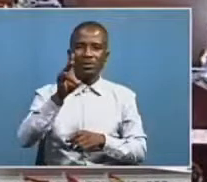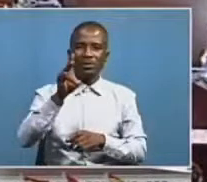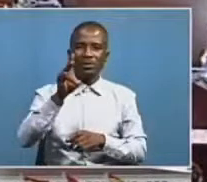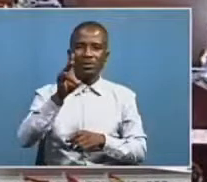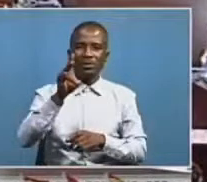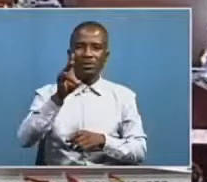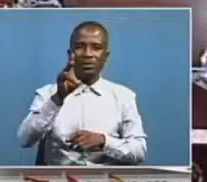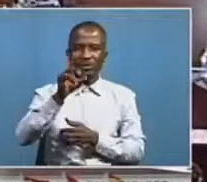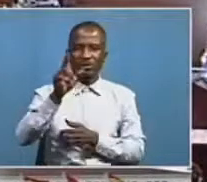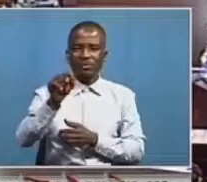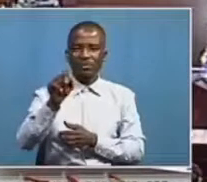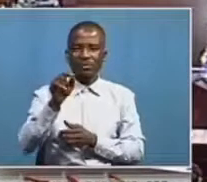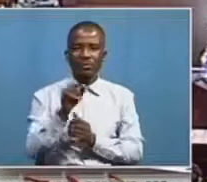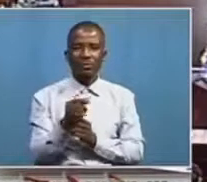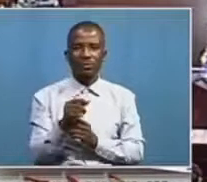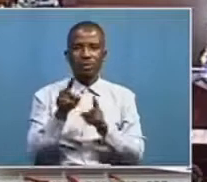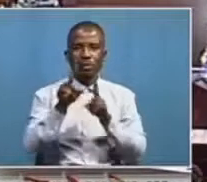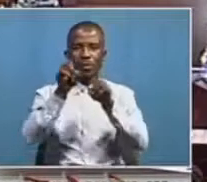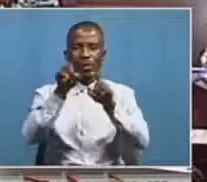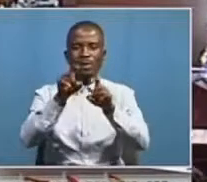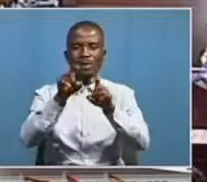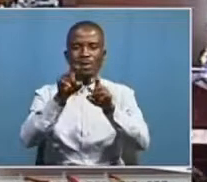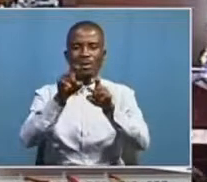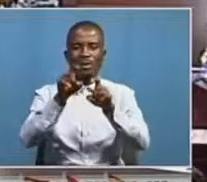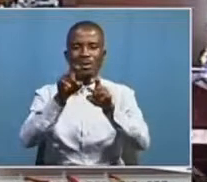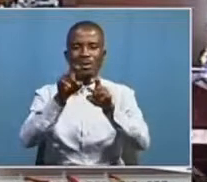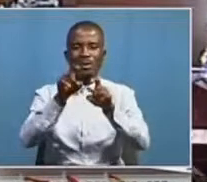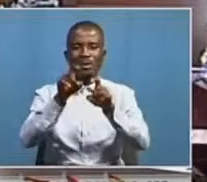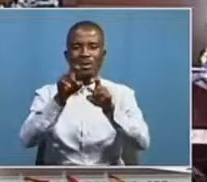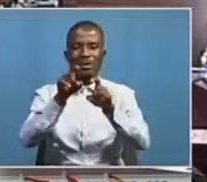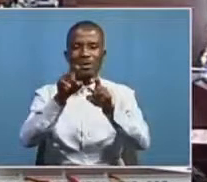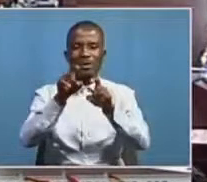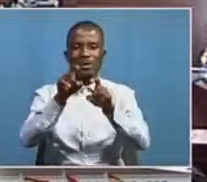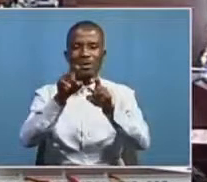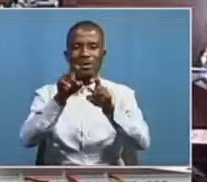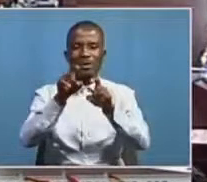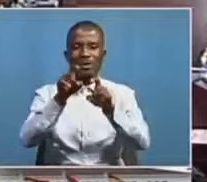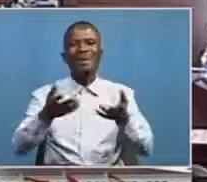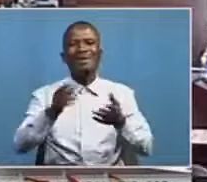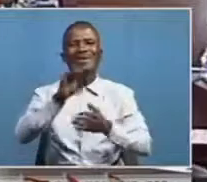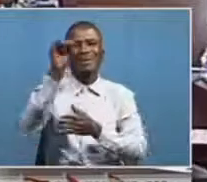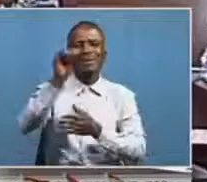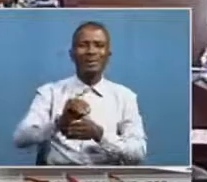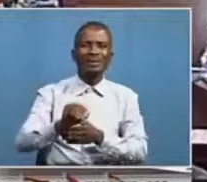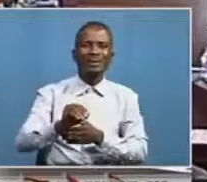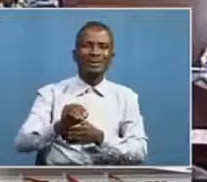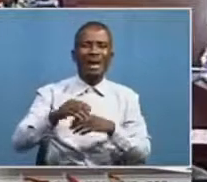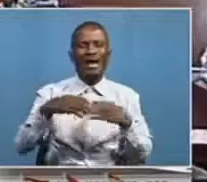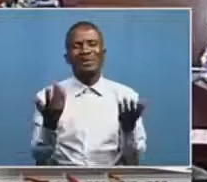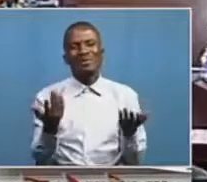6,725,720. Question: what is that figure as a percentage of